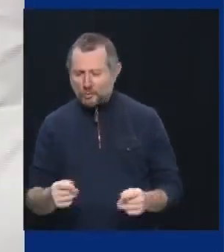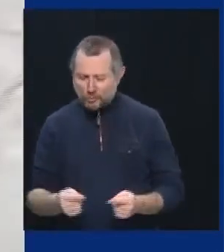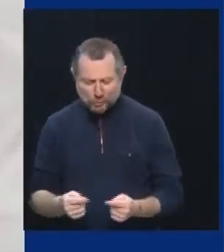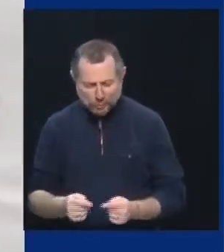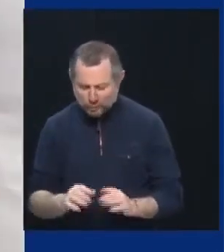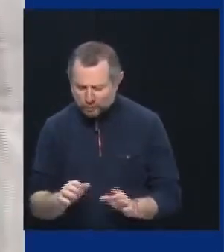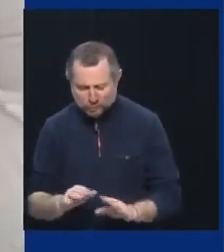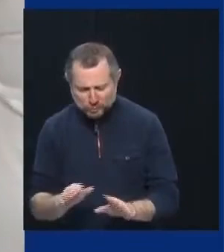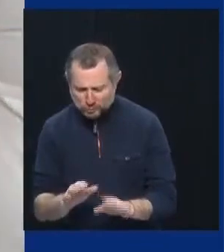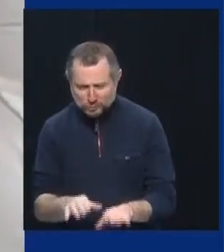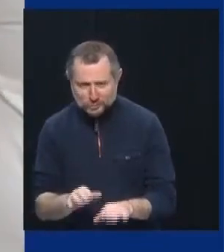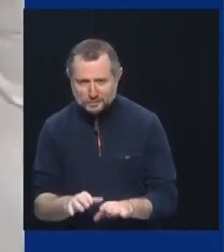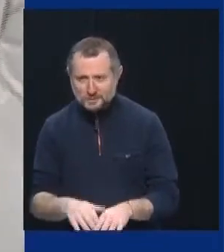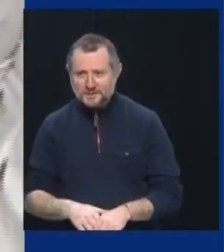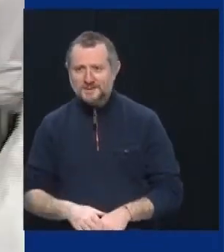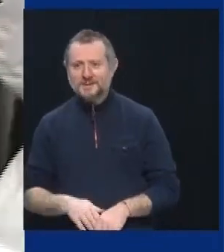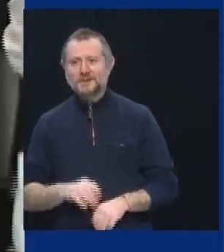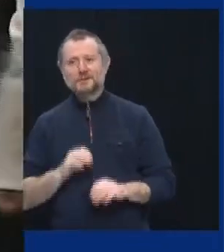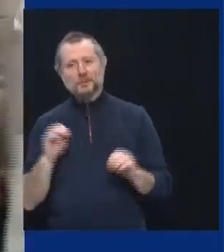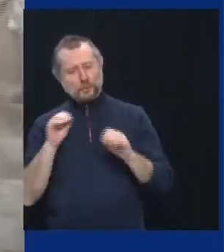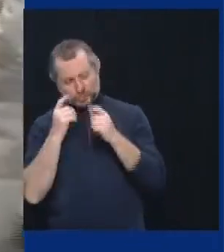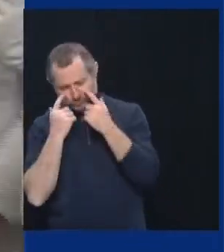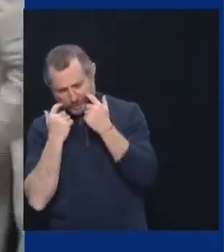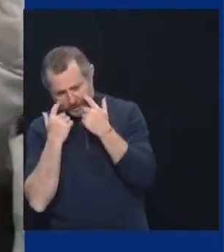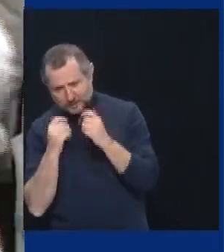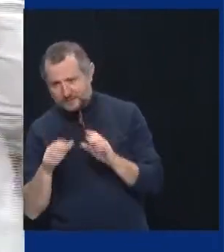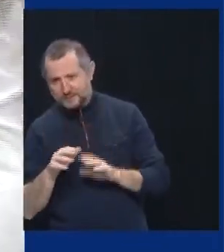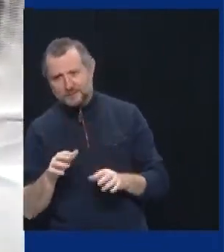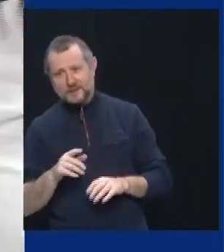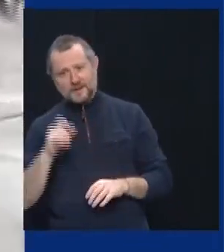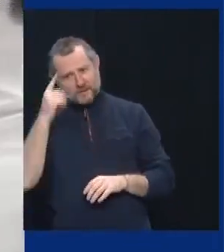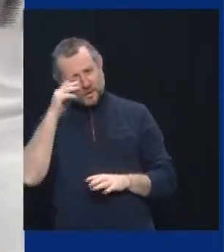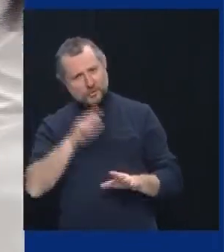Don't hurt. Governor, don't cry on us now. Don't cry.